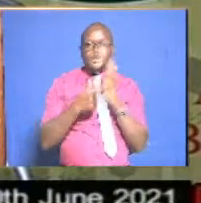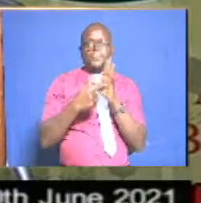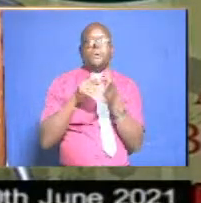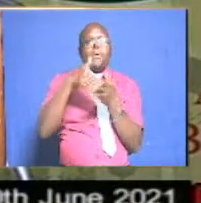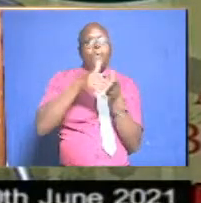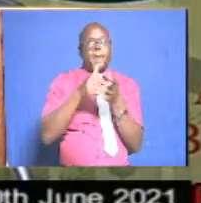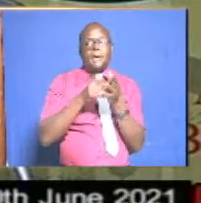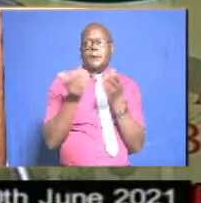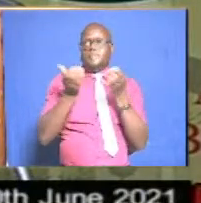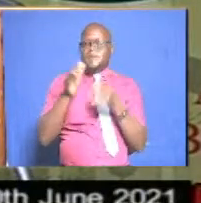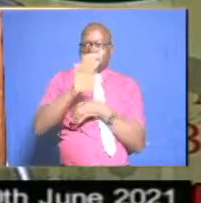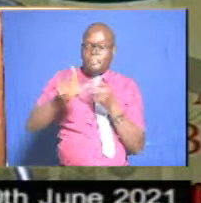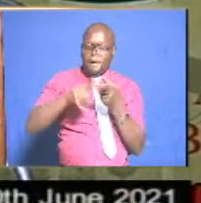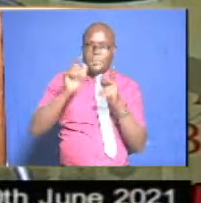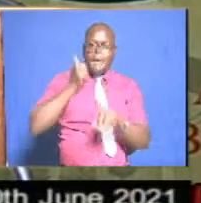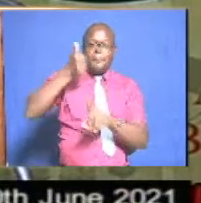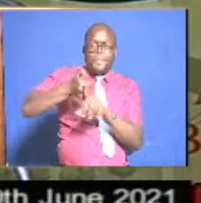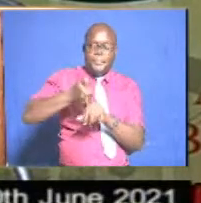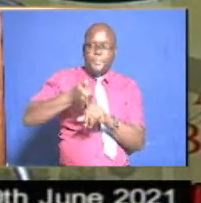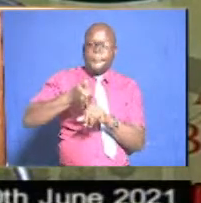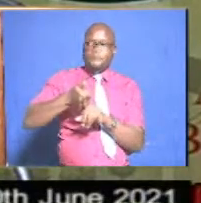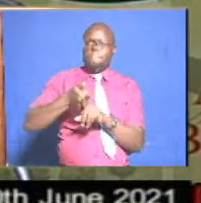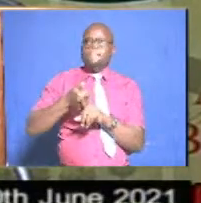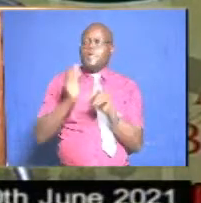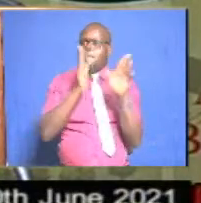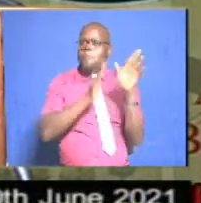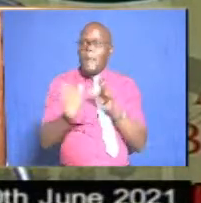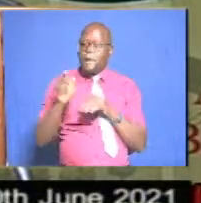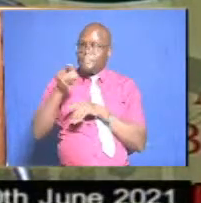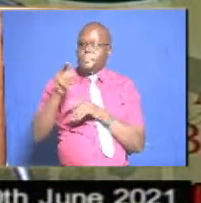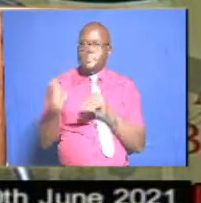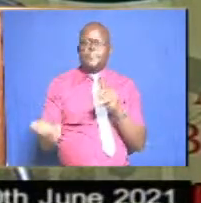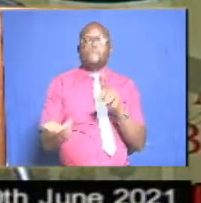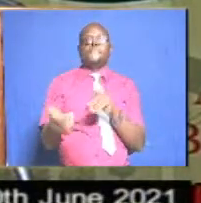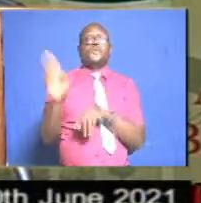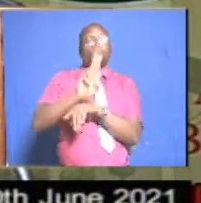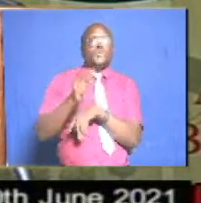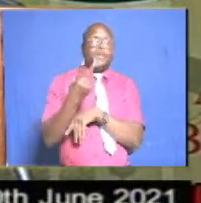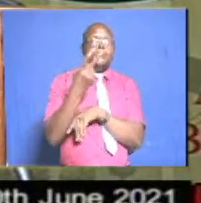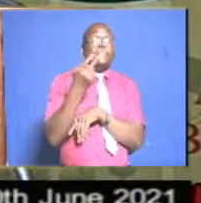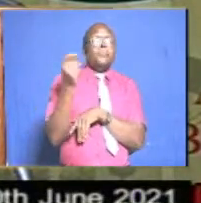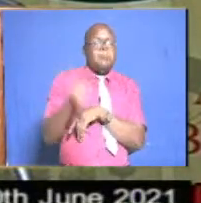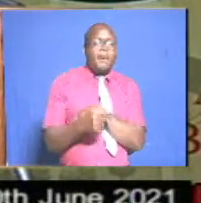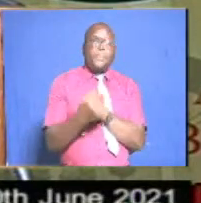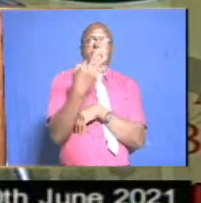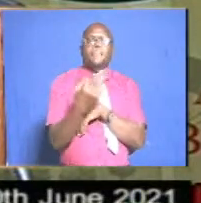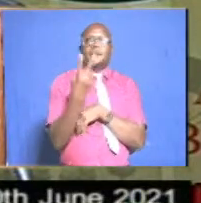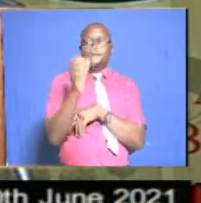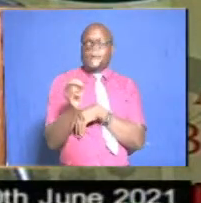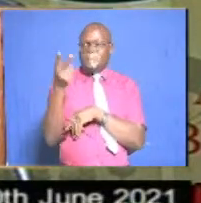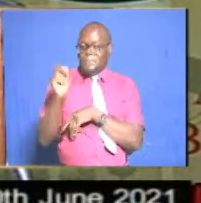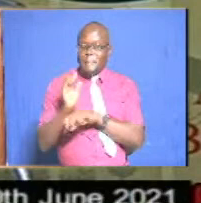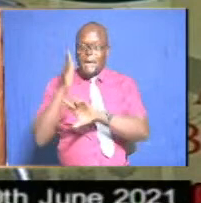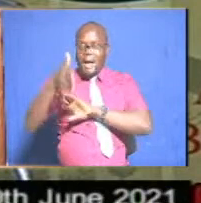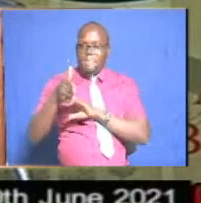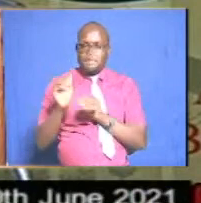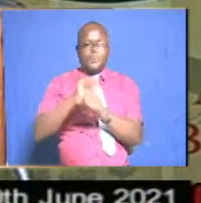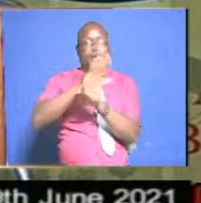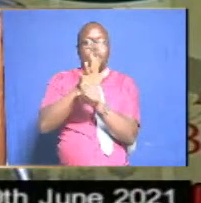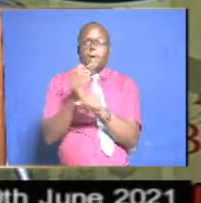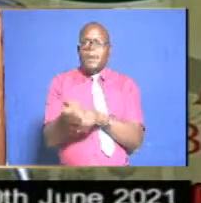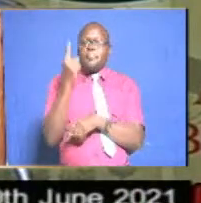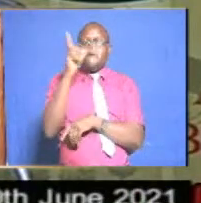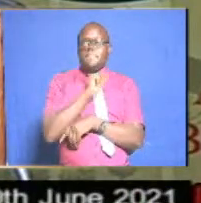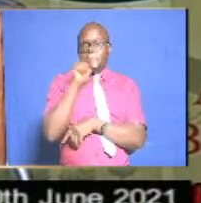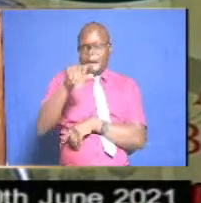environment and the impact of containment measures adopted in March 2020 following the outbreak of the pandemic. The government